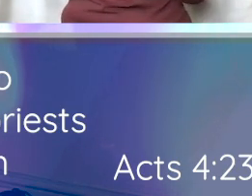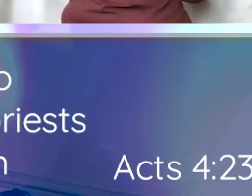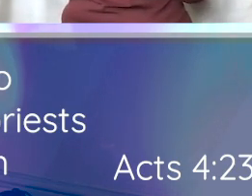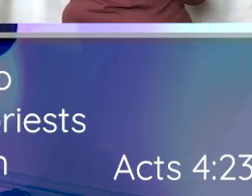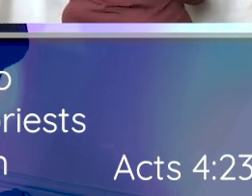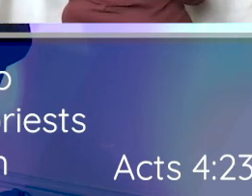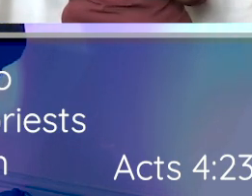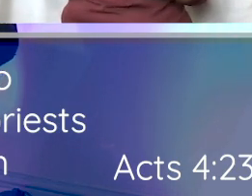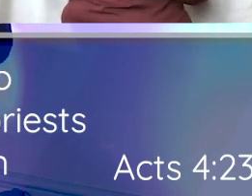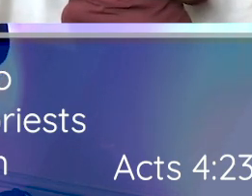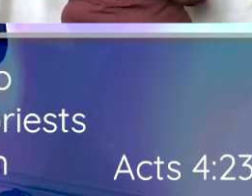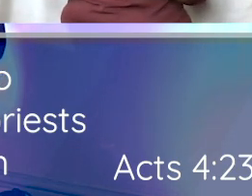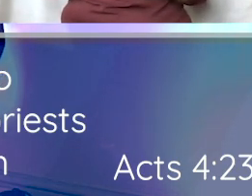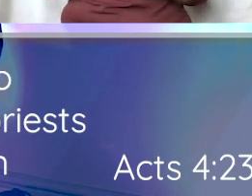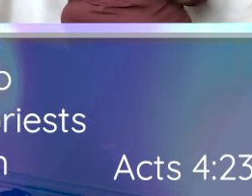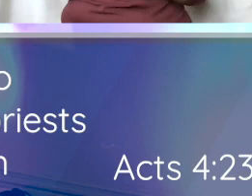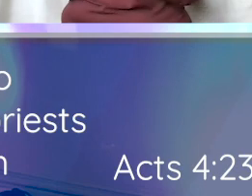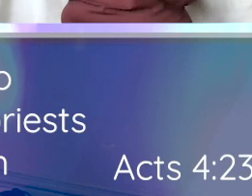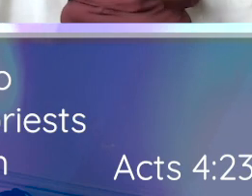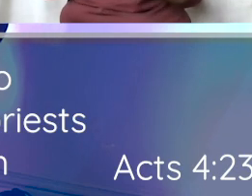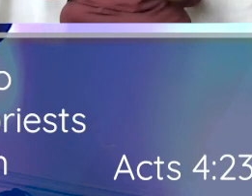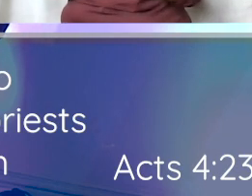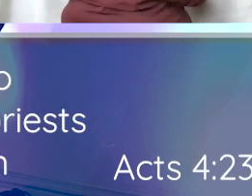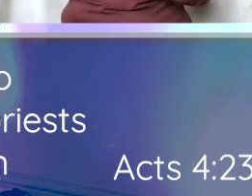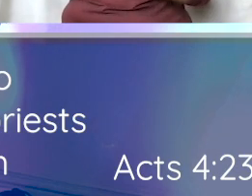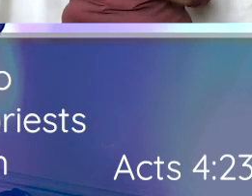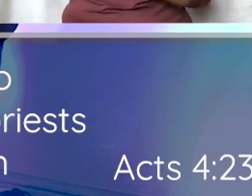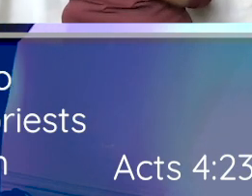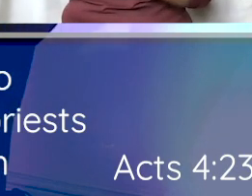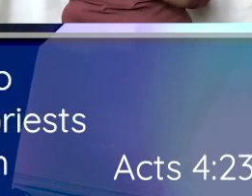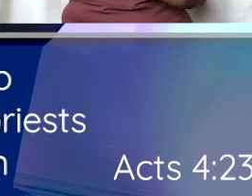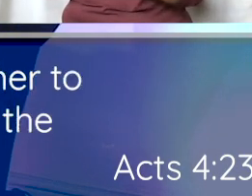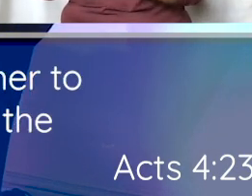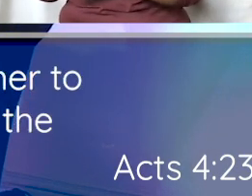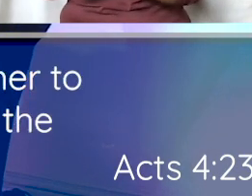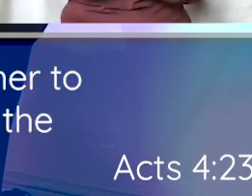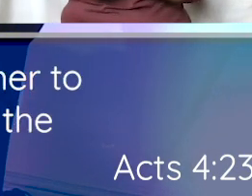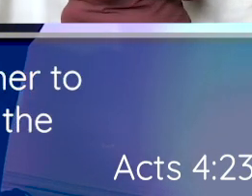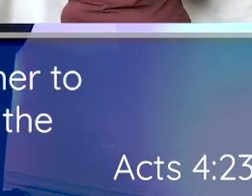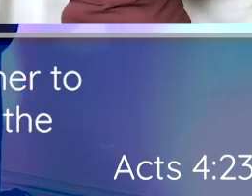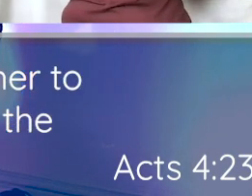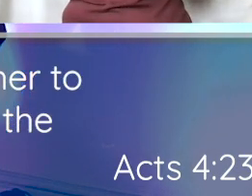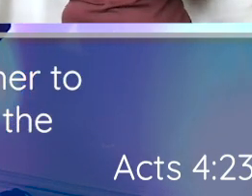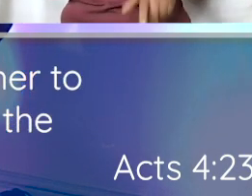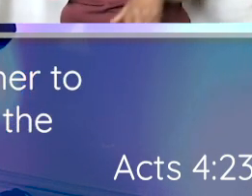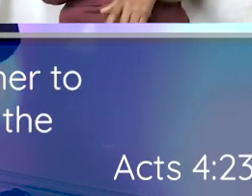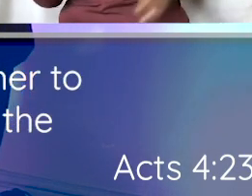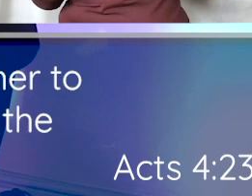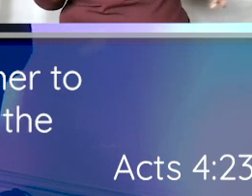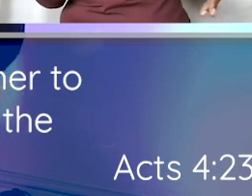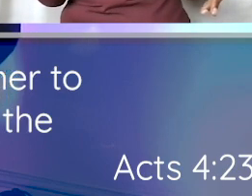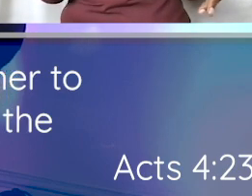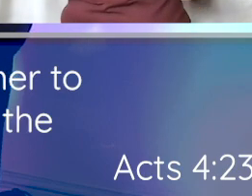reported what the chief priests and elders said to them. And when they heard it, they lifted their